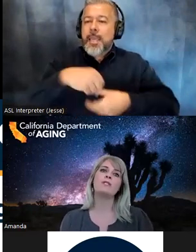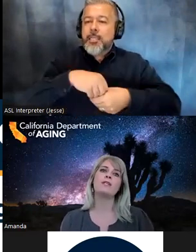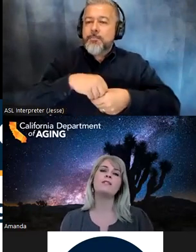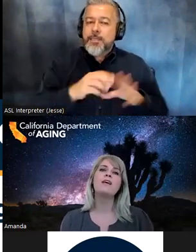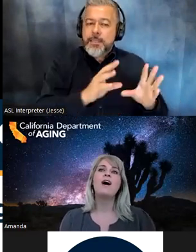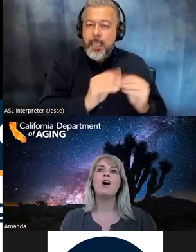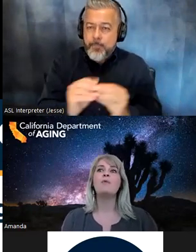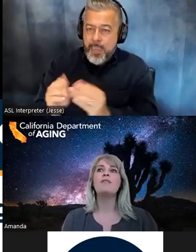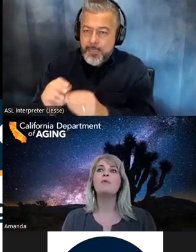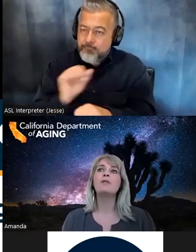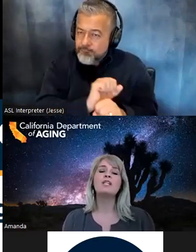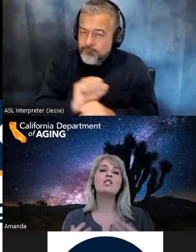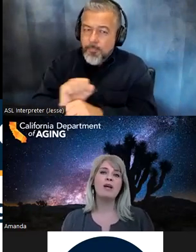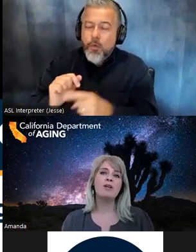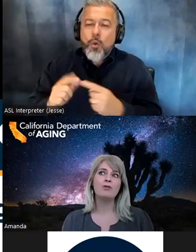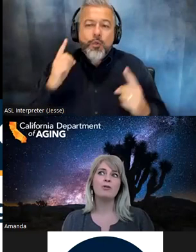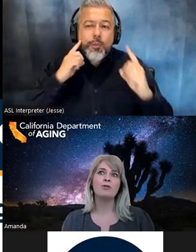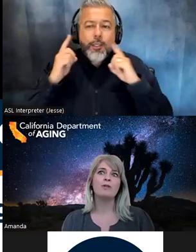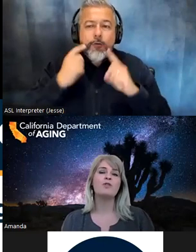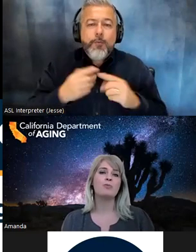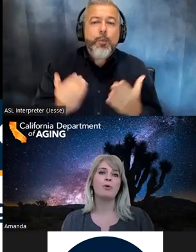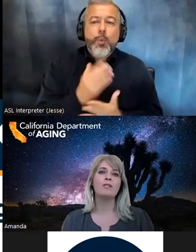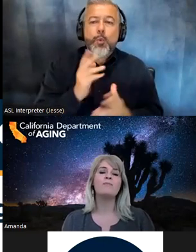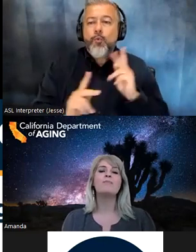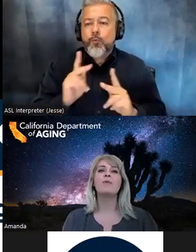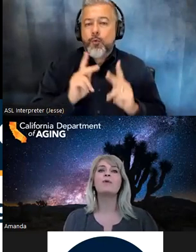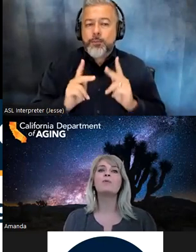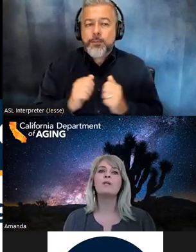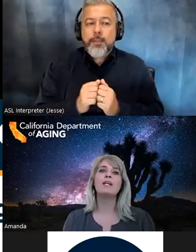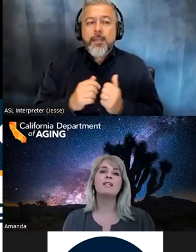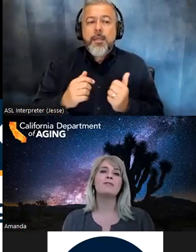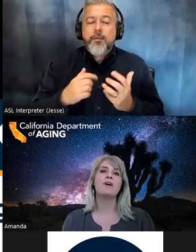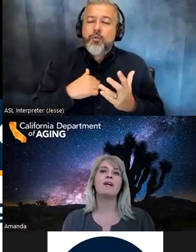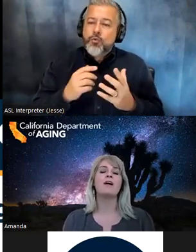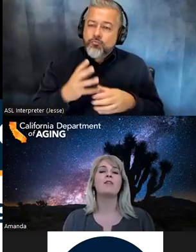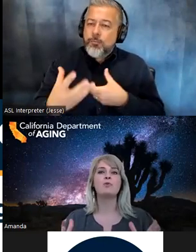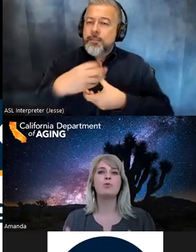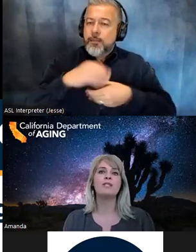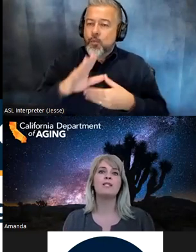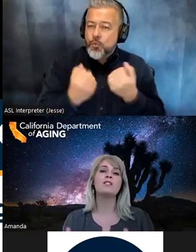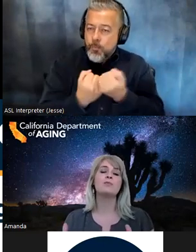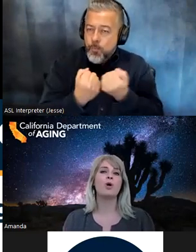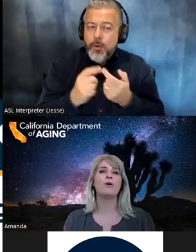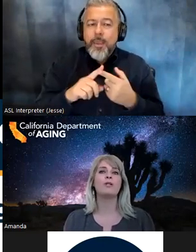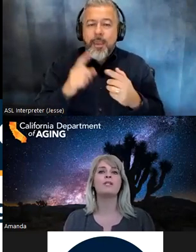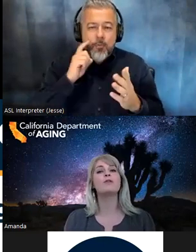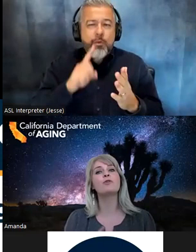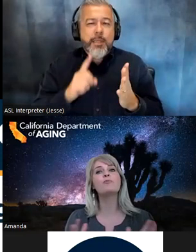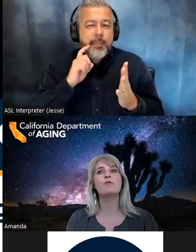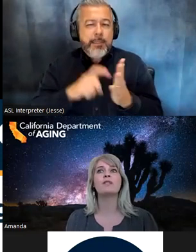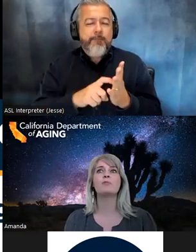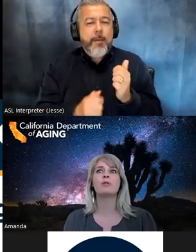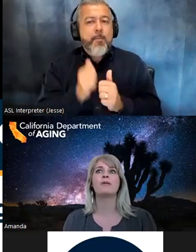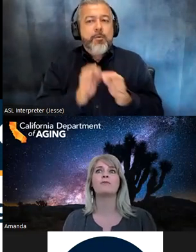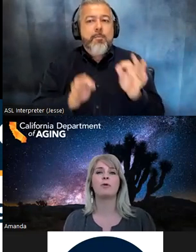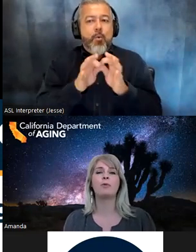new voices, that we really expand our circle of support, and we really identify the most pressing needs and priorities for